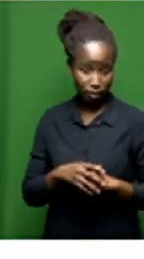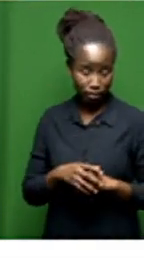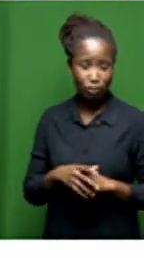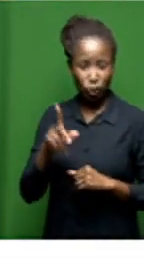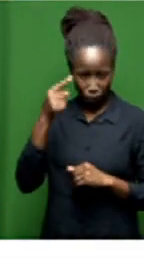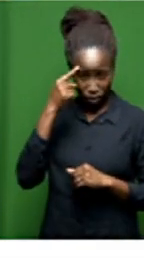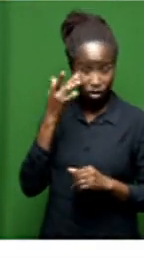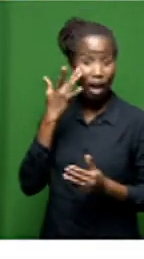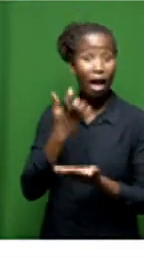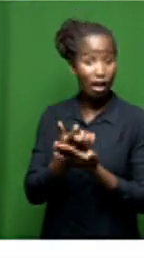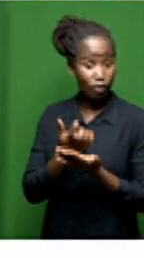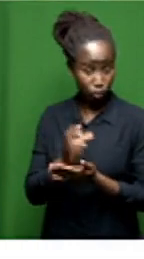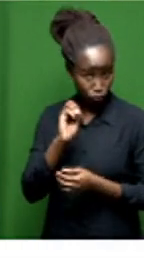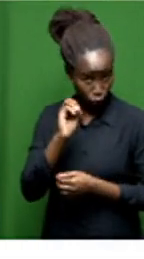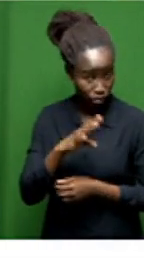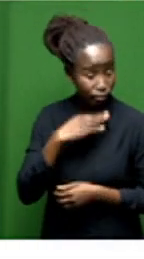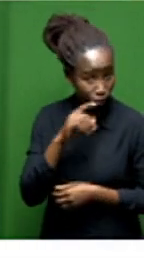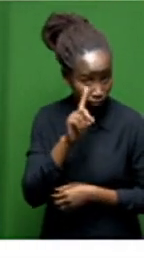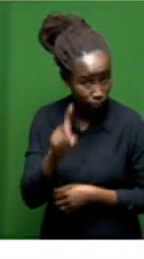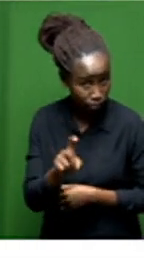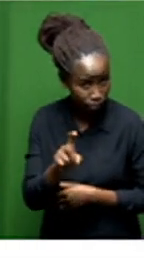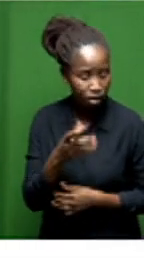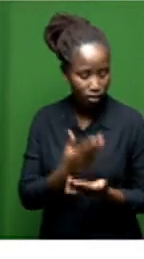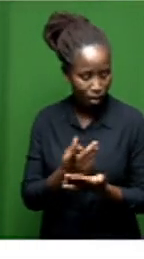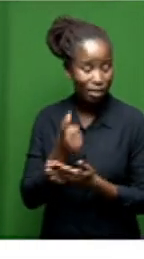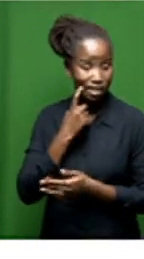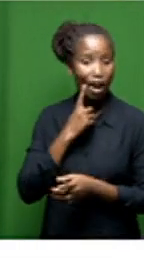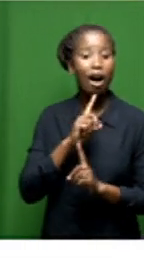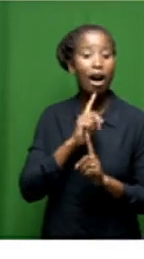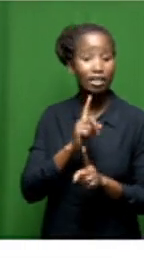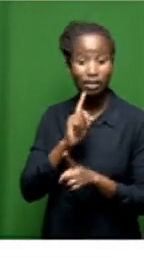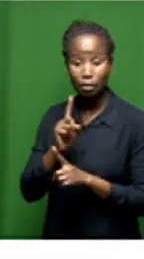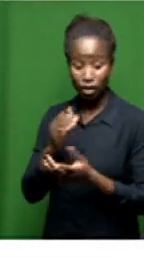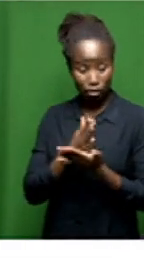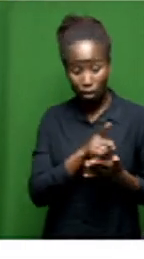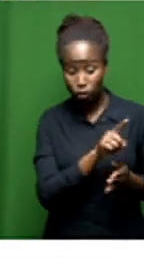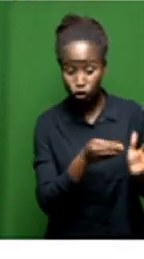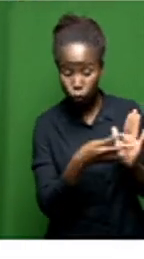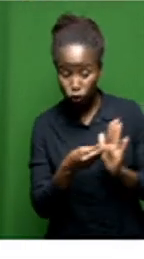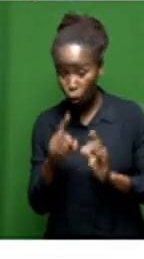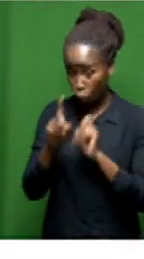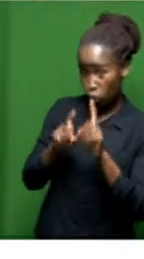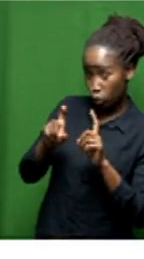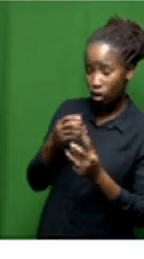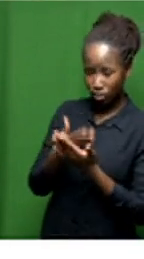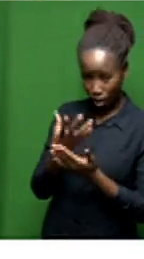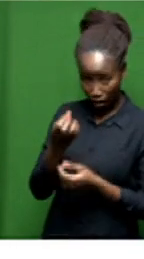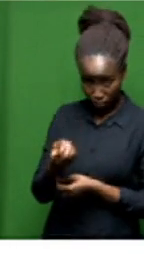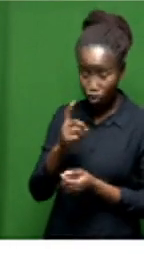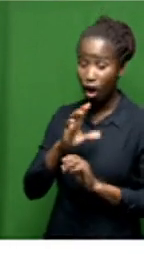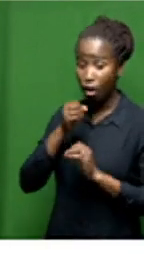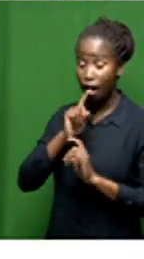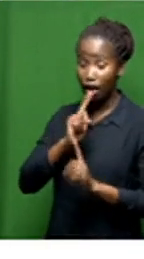enough evidence for you to satisfactorily answer the questions that students may have around this, that